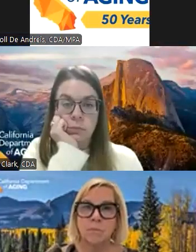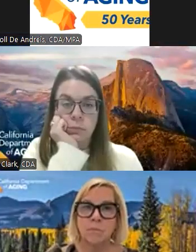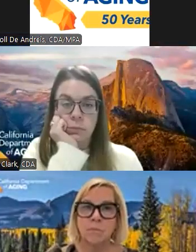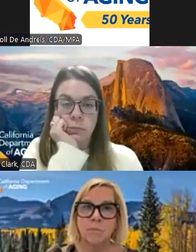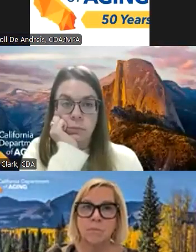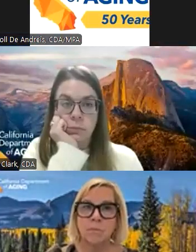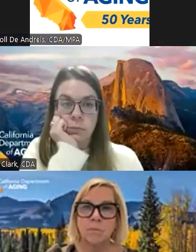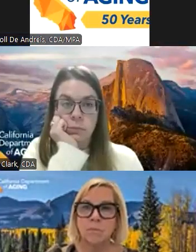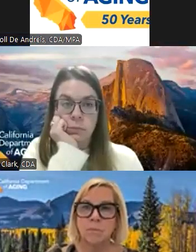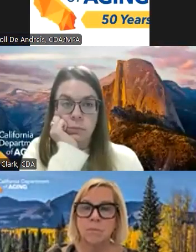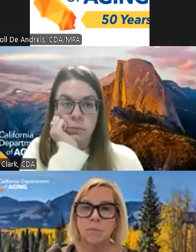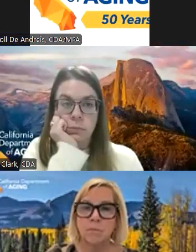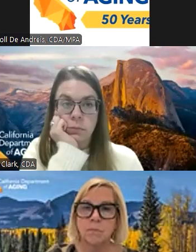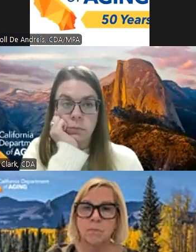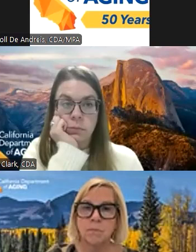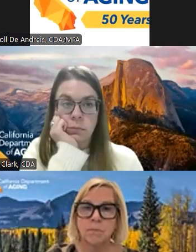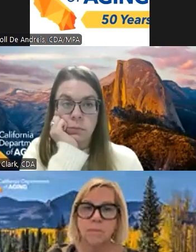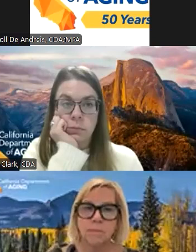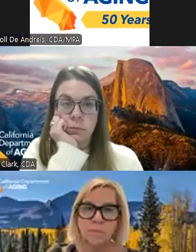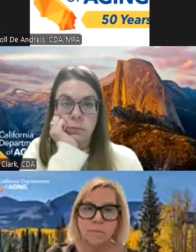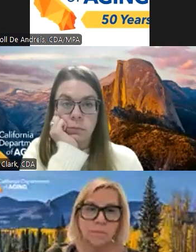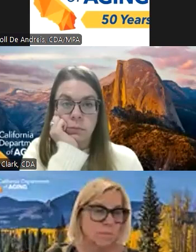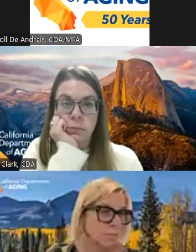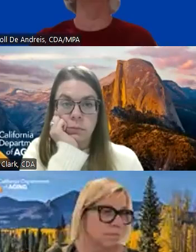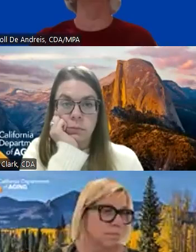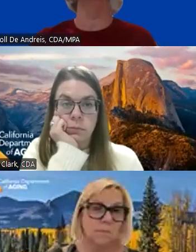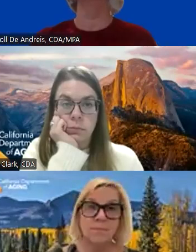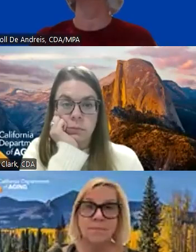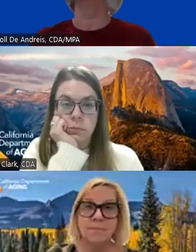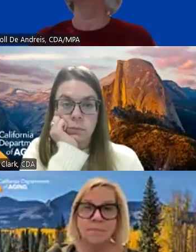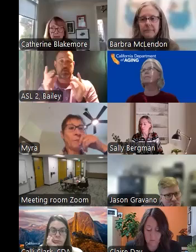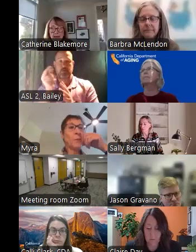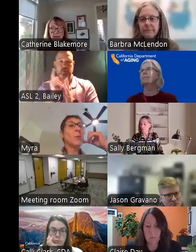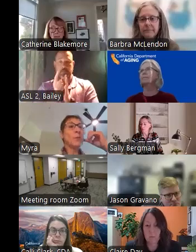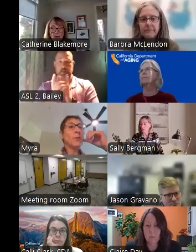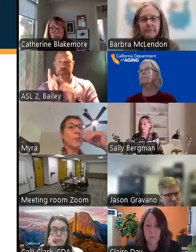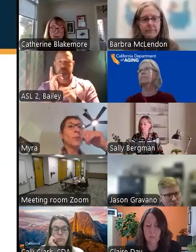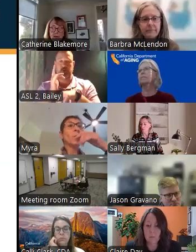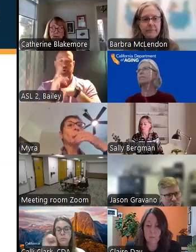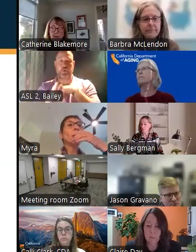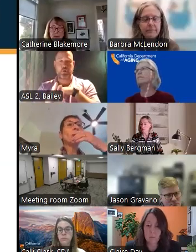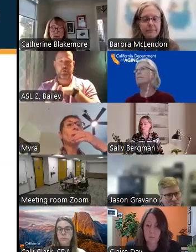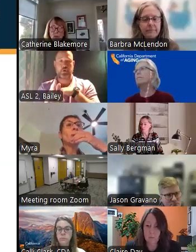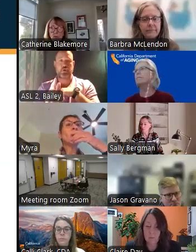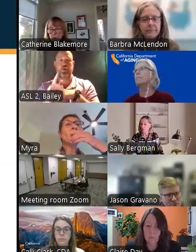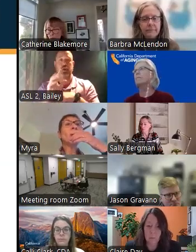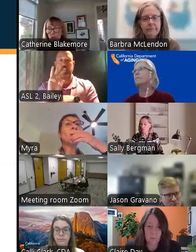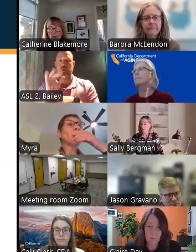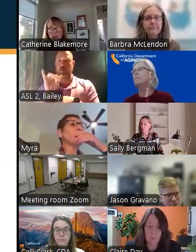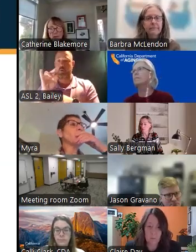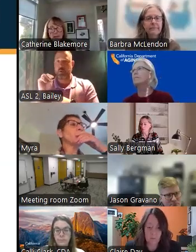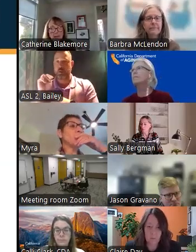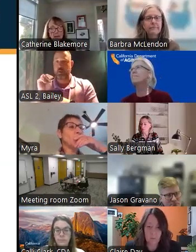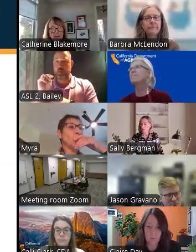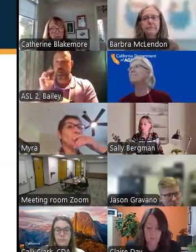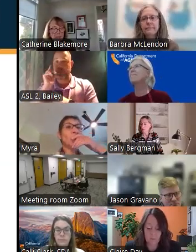to move to public comment a few minutes early. And Wynn, I think you are going to do that